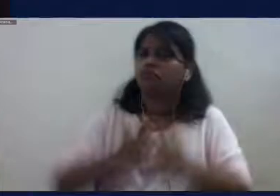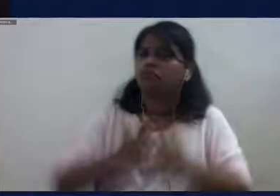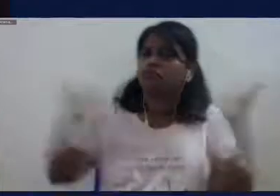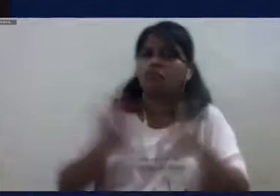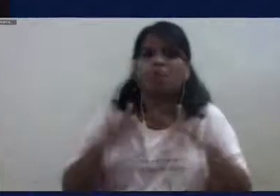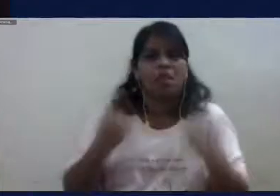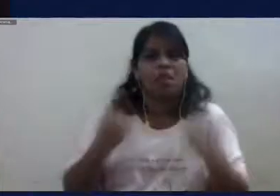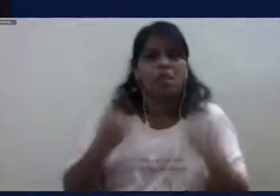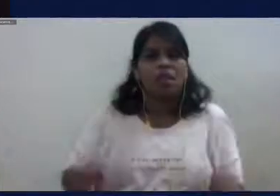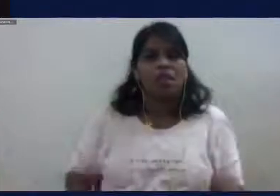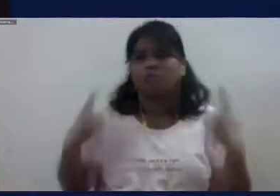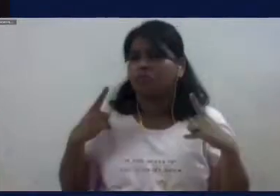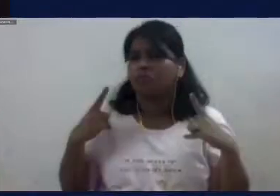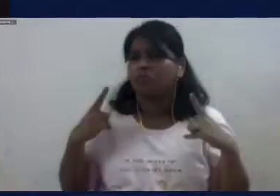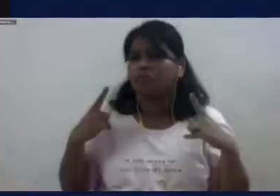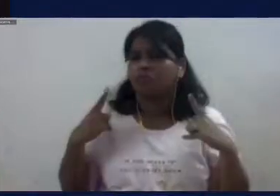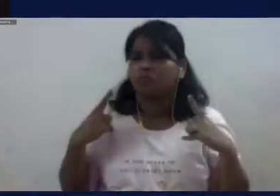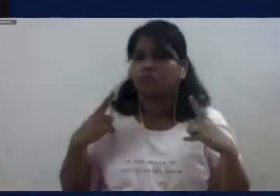life.